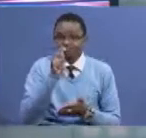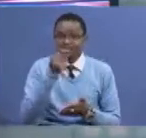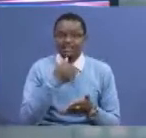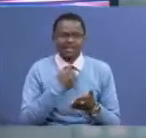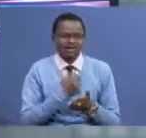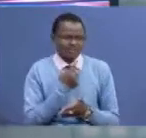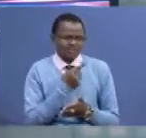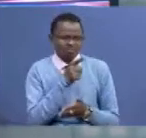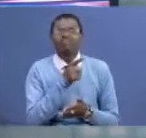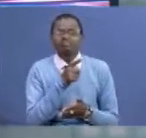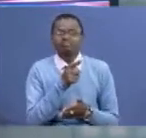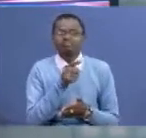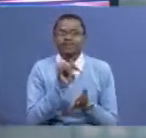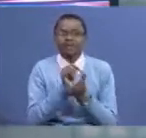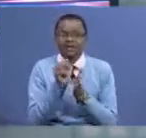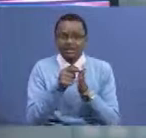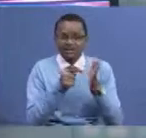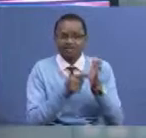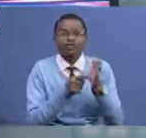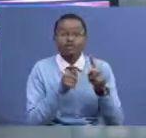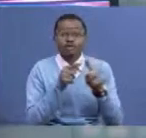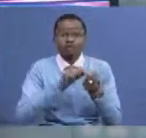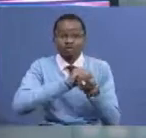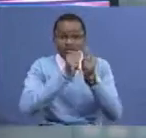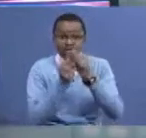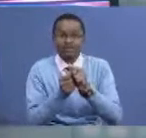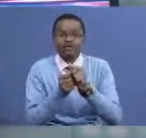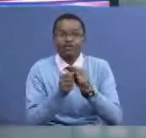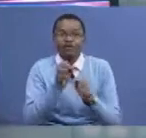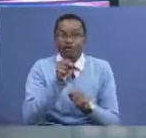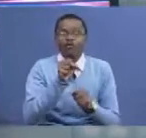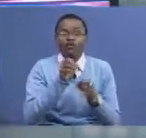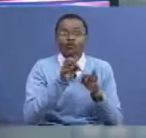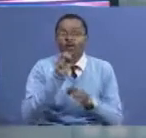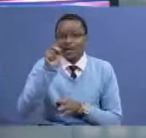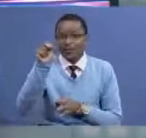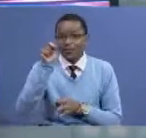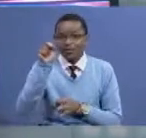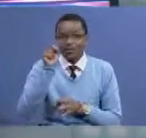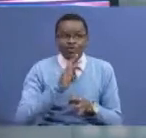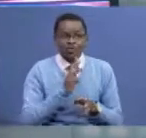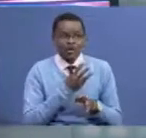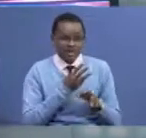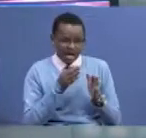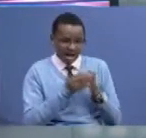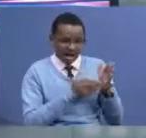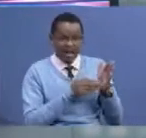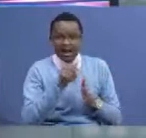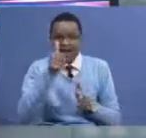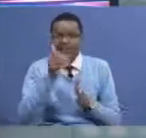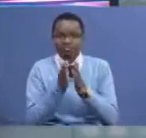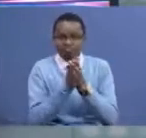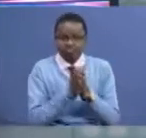have reacted to this move that is set to actually change the dynamics of Kenyan politics. We'll definitely highlight this among